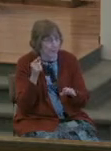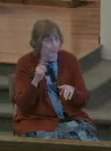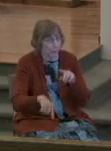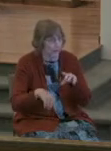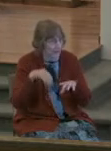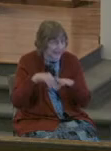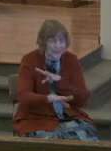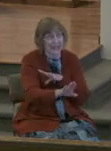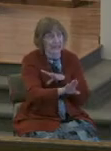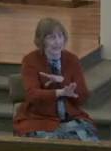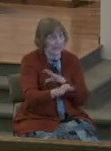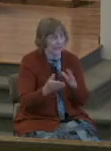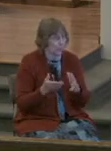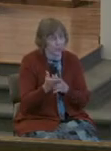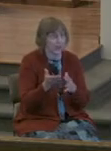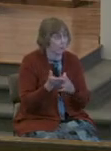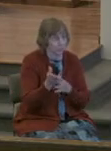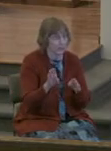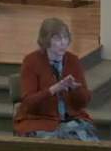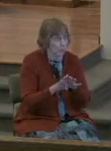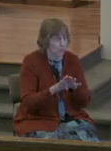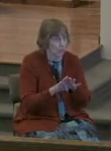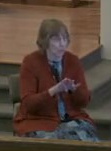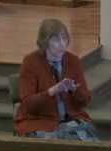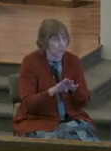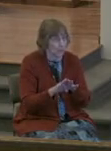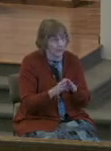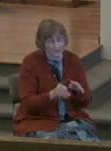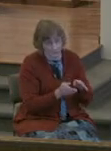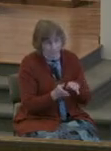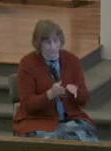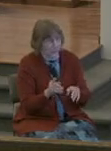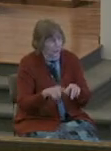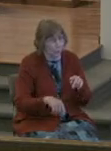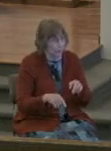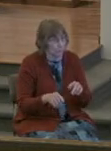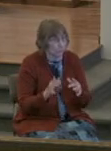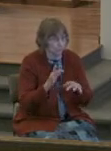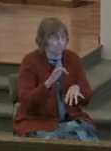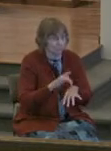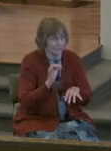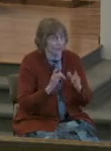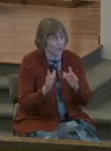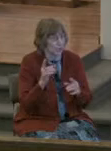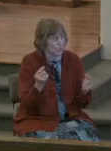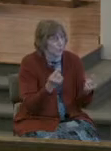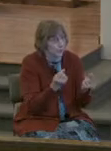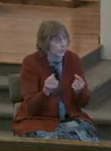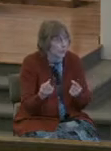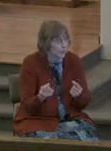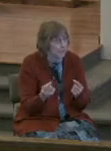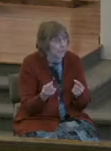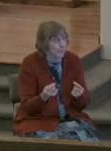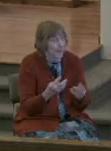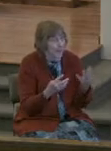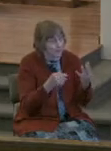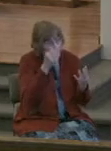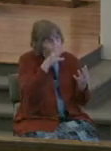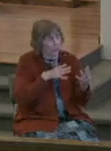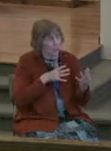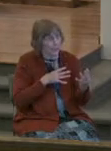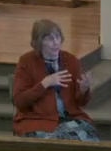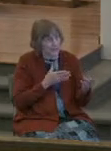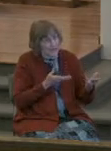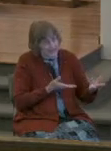they couldn't get to him. They couldn't move through the crowd with that bed and get to Jesus. So what did they do? Those four men carried